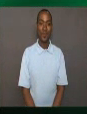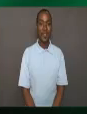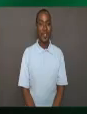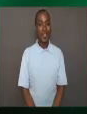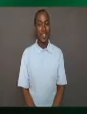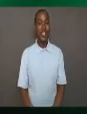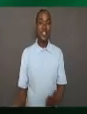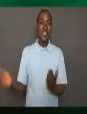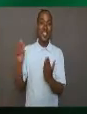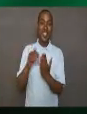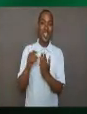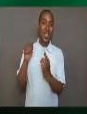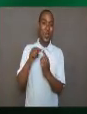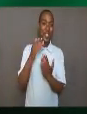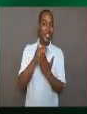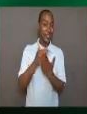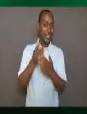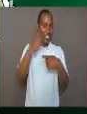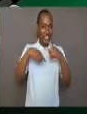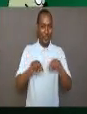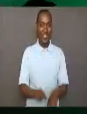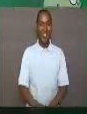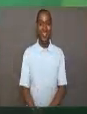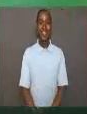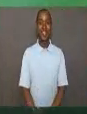Let's get back to our lesson.